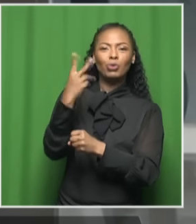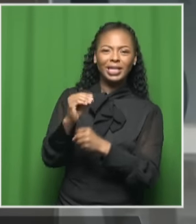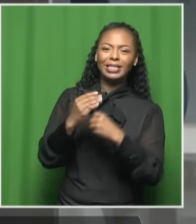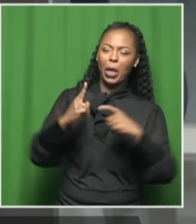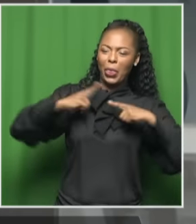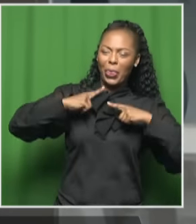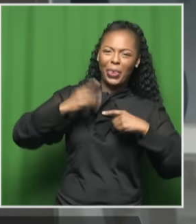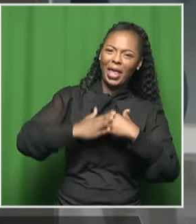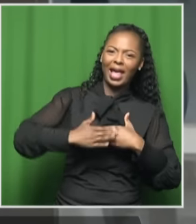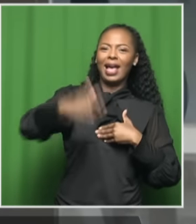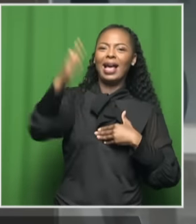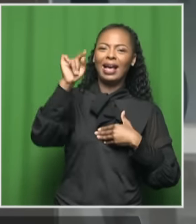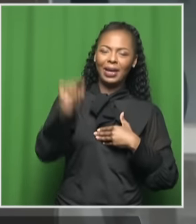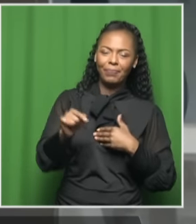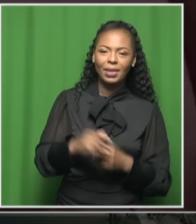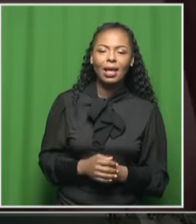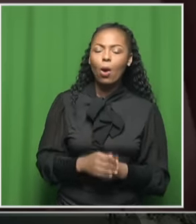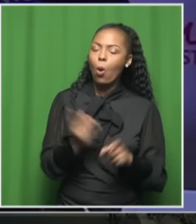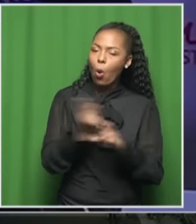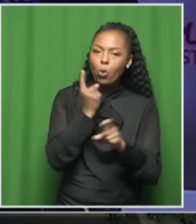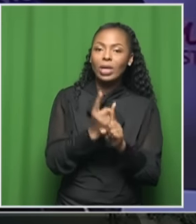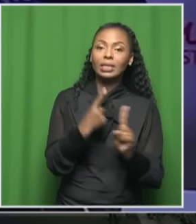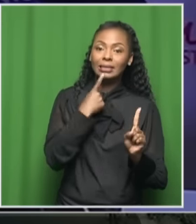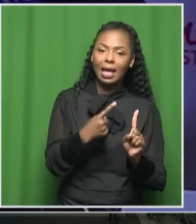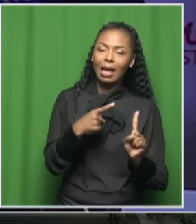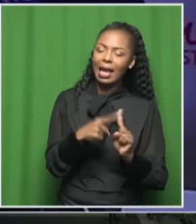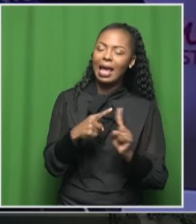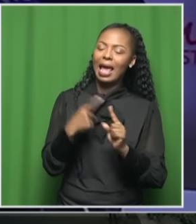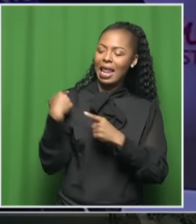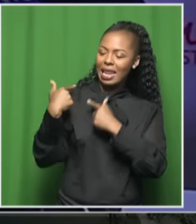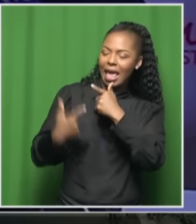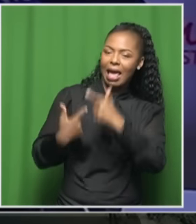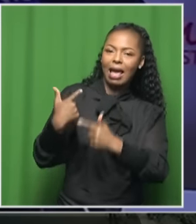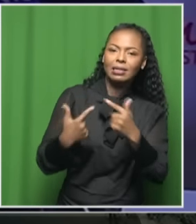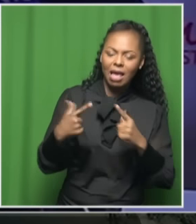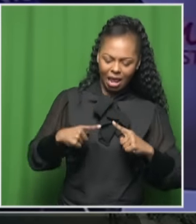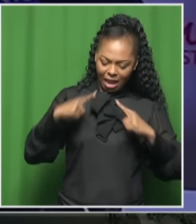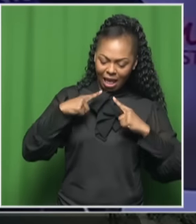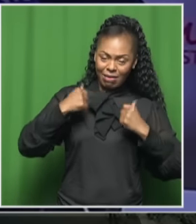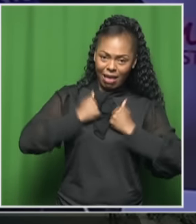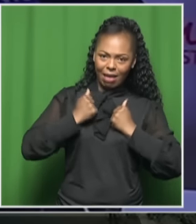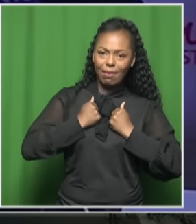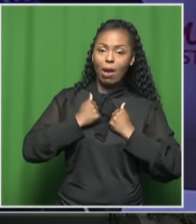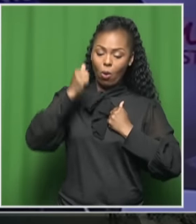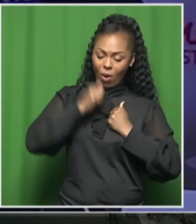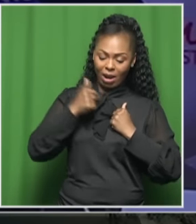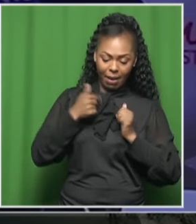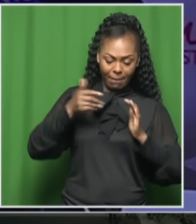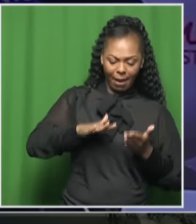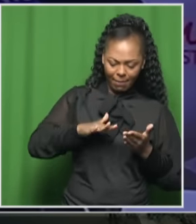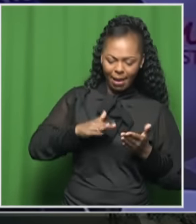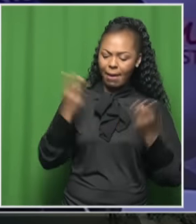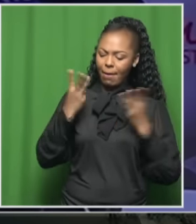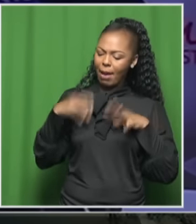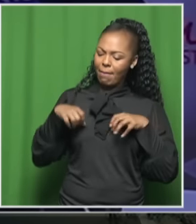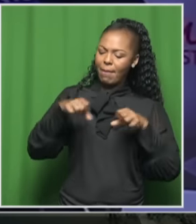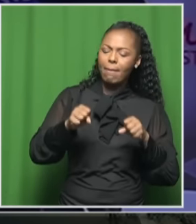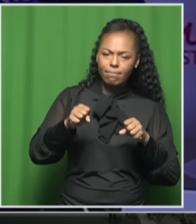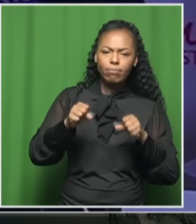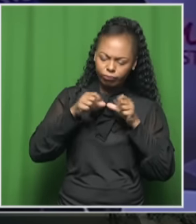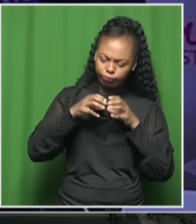visionary. But he's always spoken about legacy. He always wanted to leave, you know, not someone behind, but I think